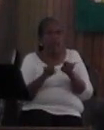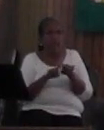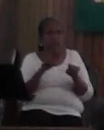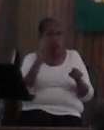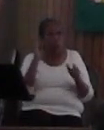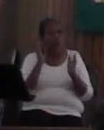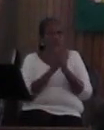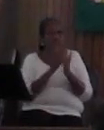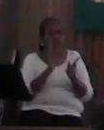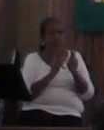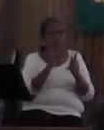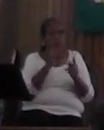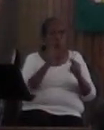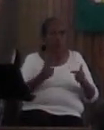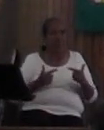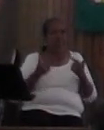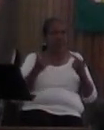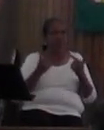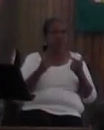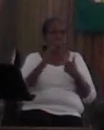faith.